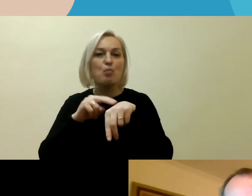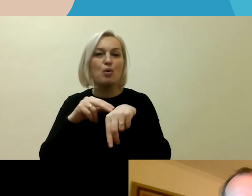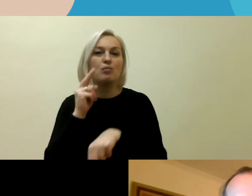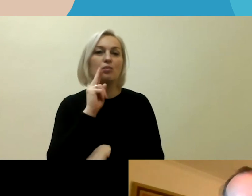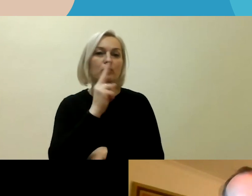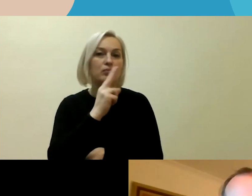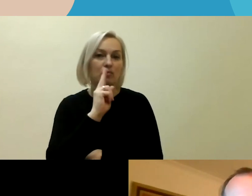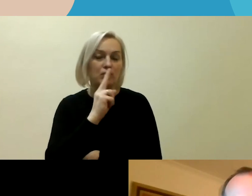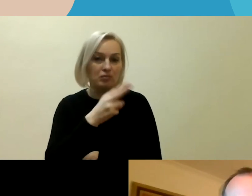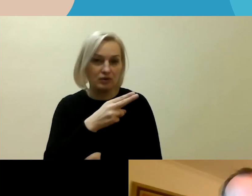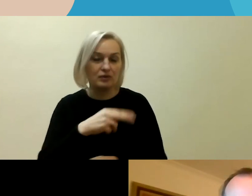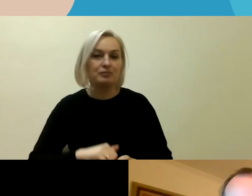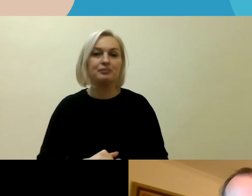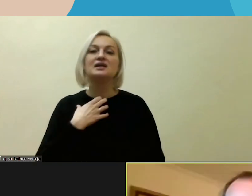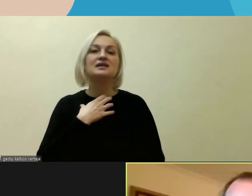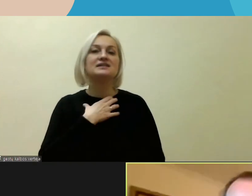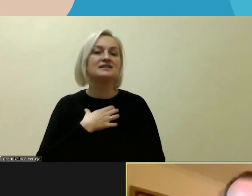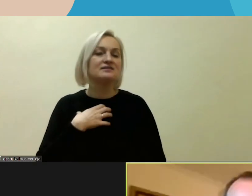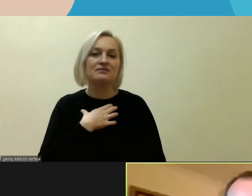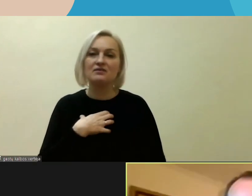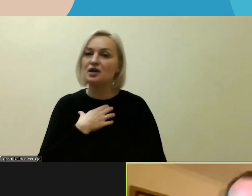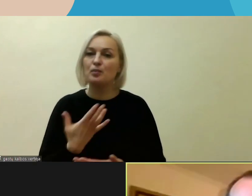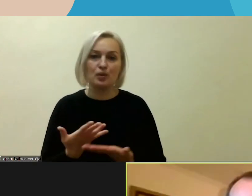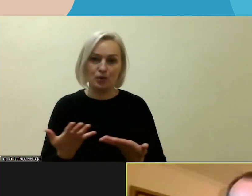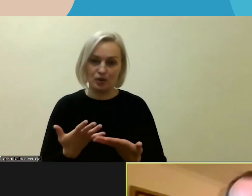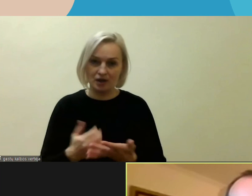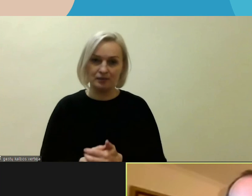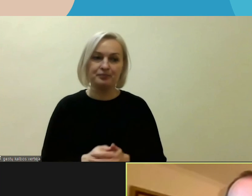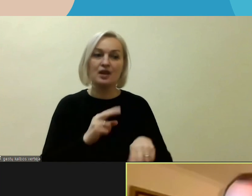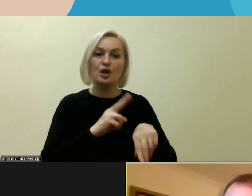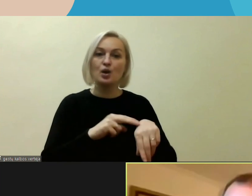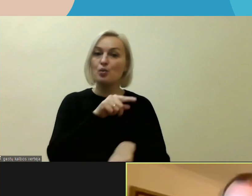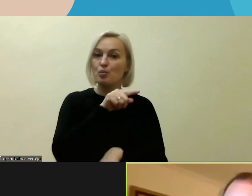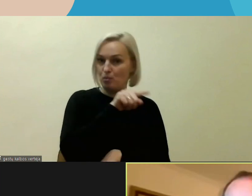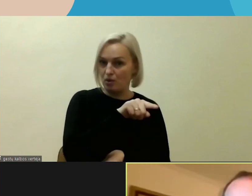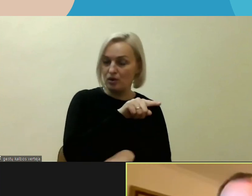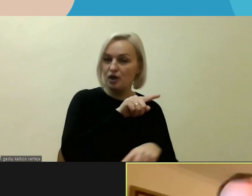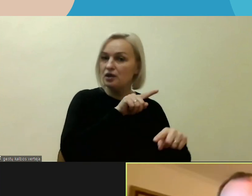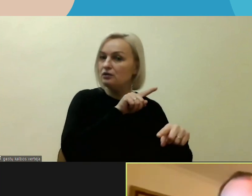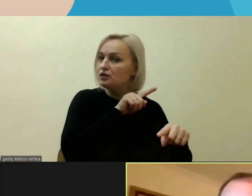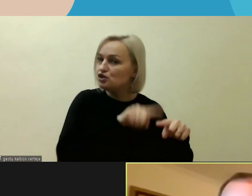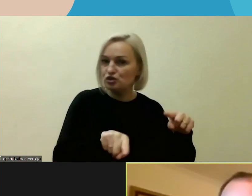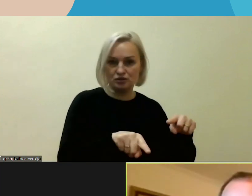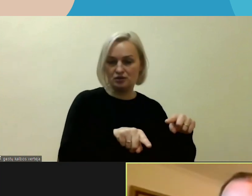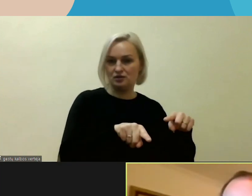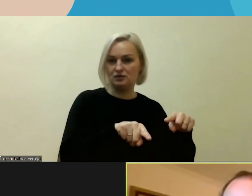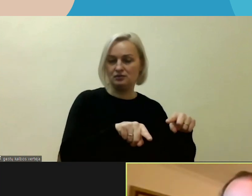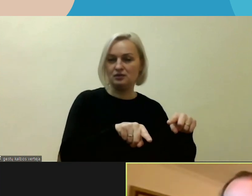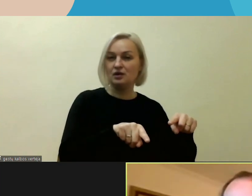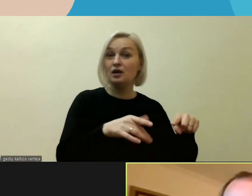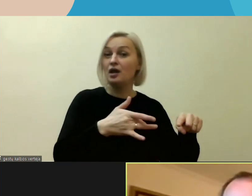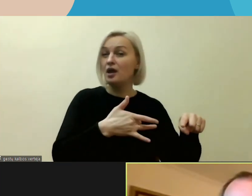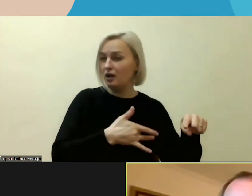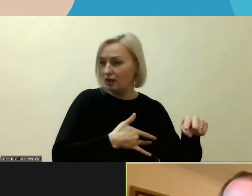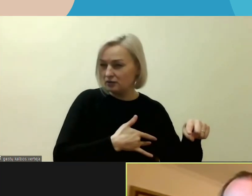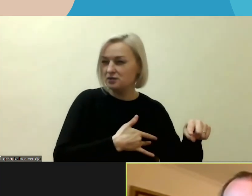answer: is there a suspected hate element to this crime or not? And suspected. And again, and we have a definition of